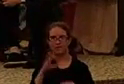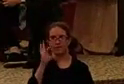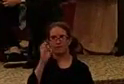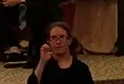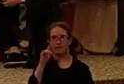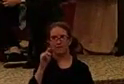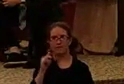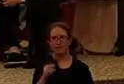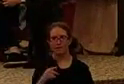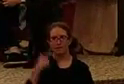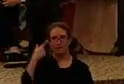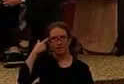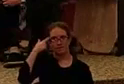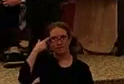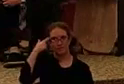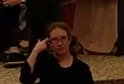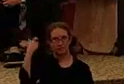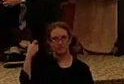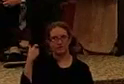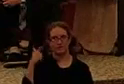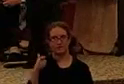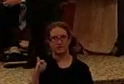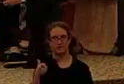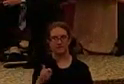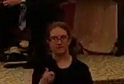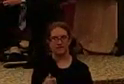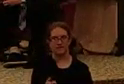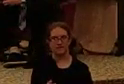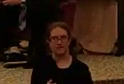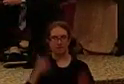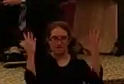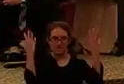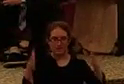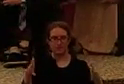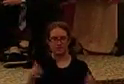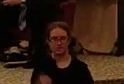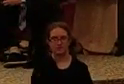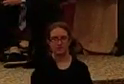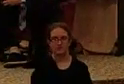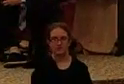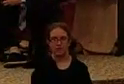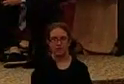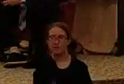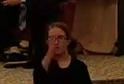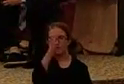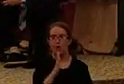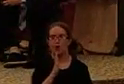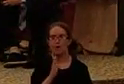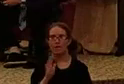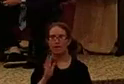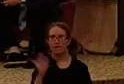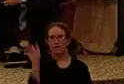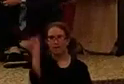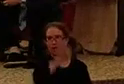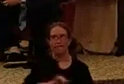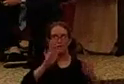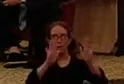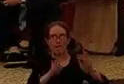If he would have pulled the trigger, that would have been it. But God, in his infinite